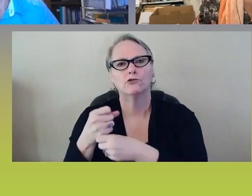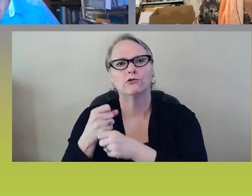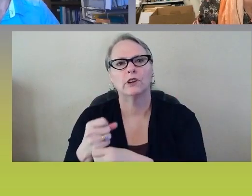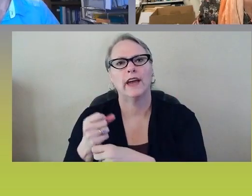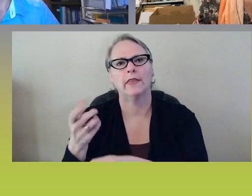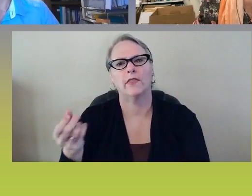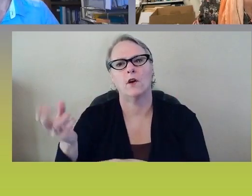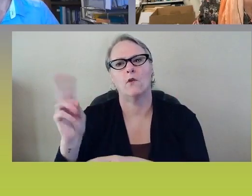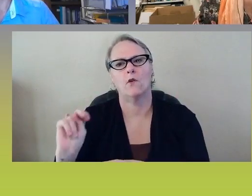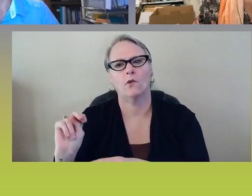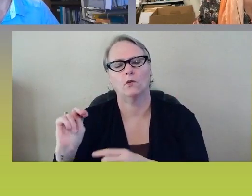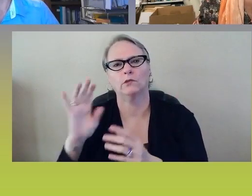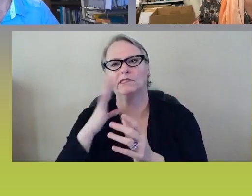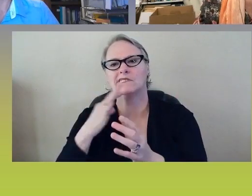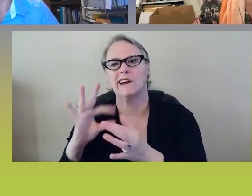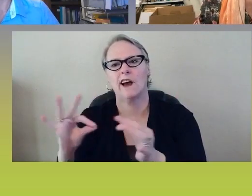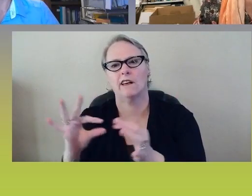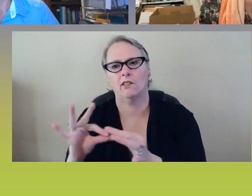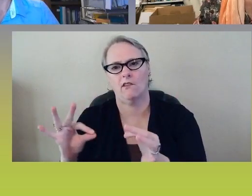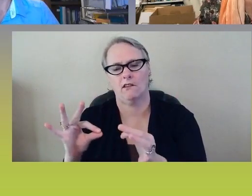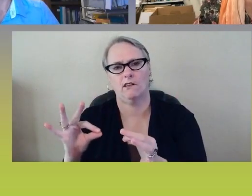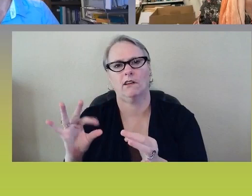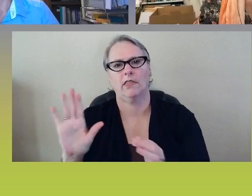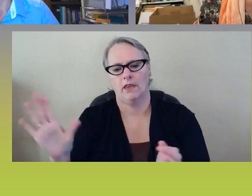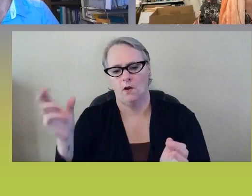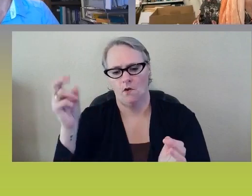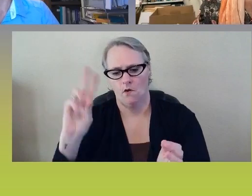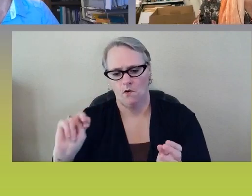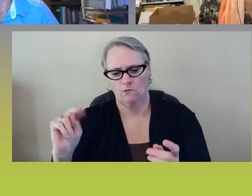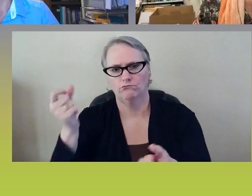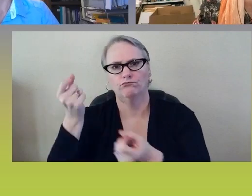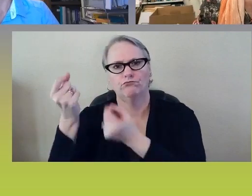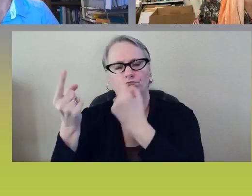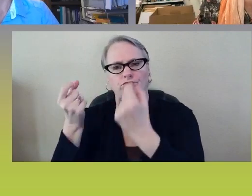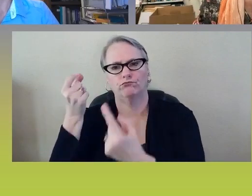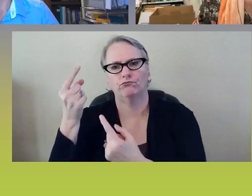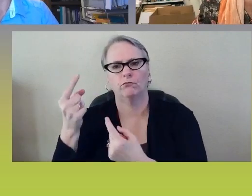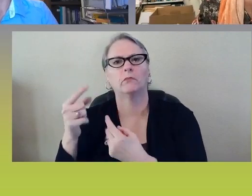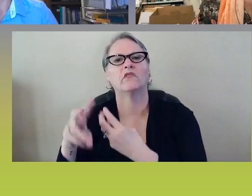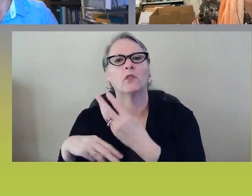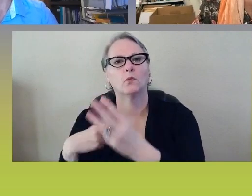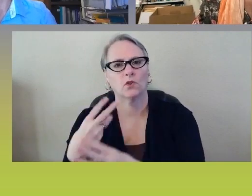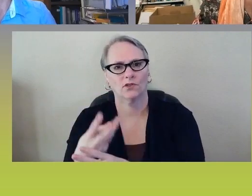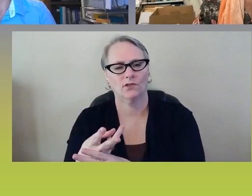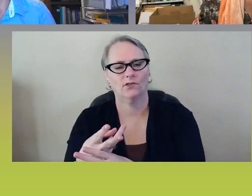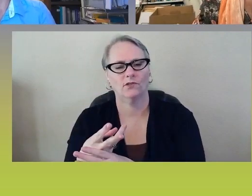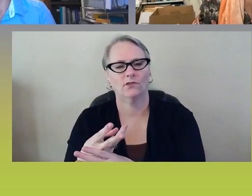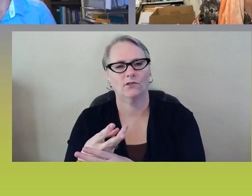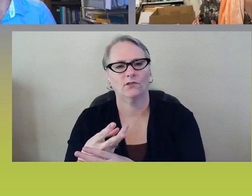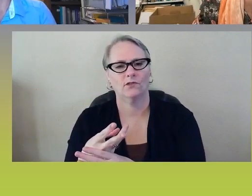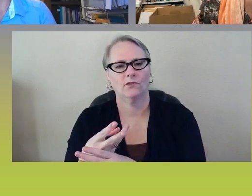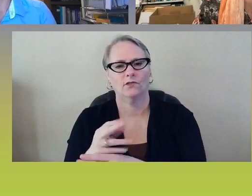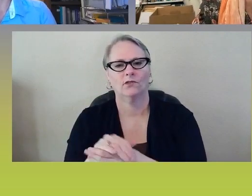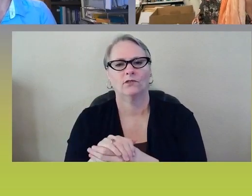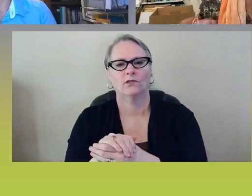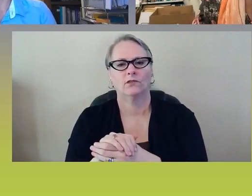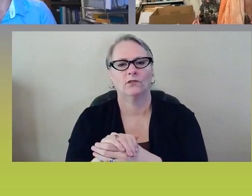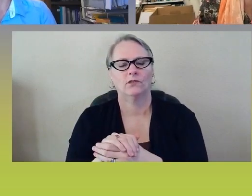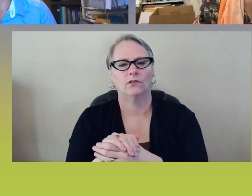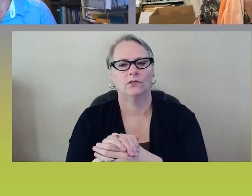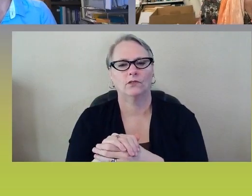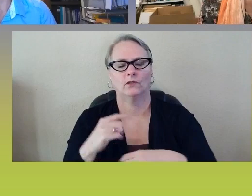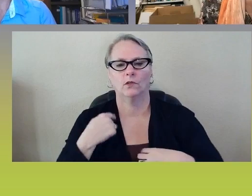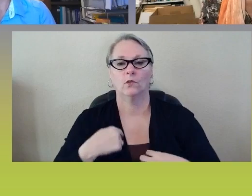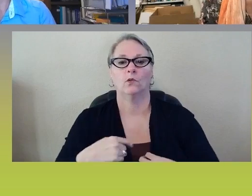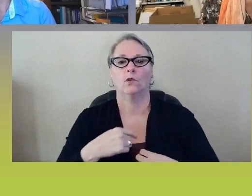dialogue and their own understanding of the world. We use a